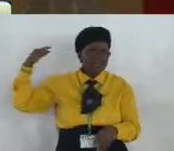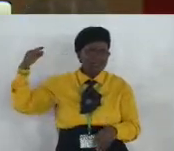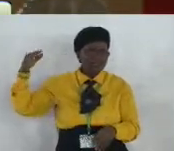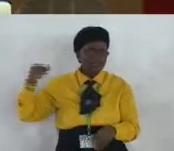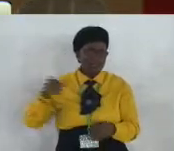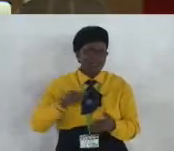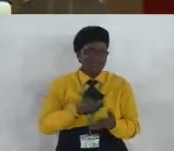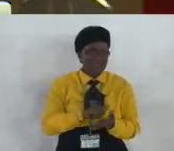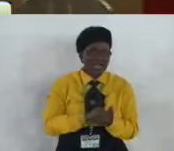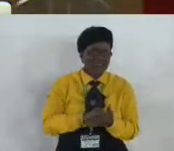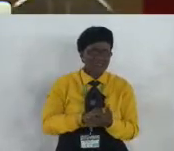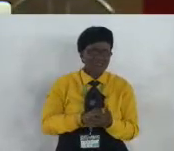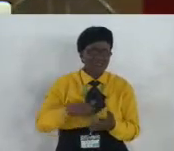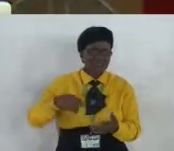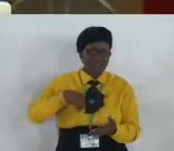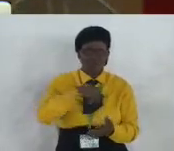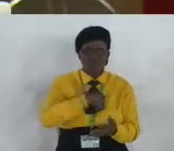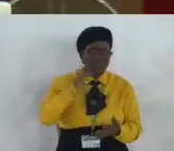pleasing?